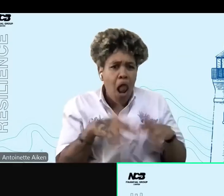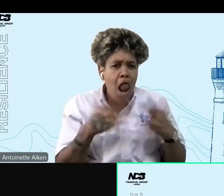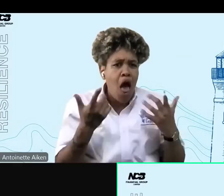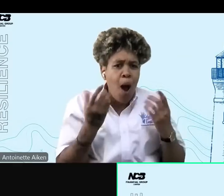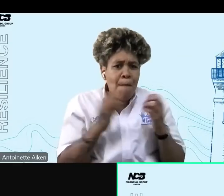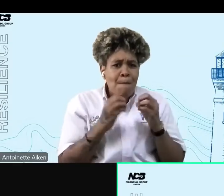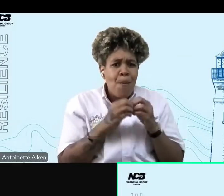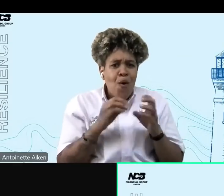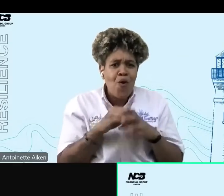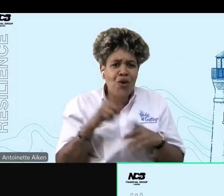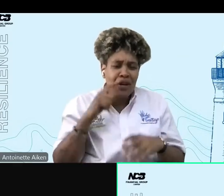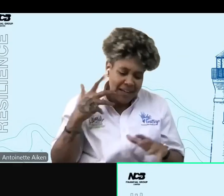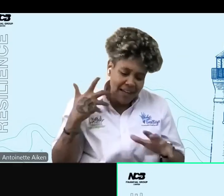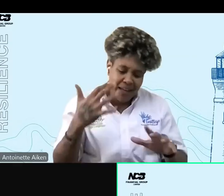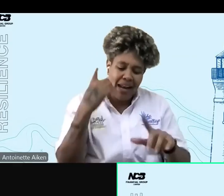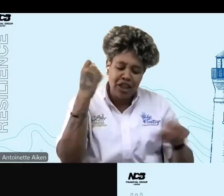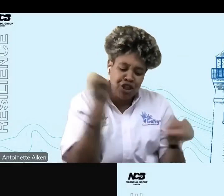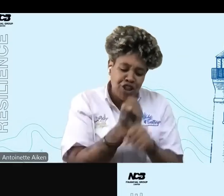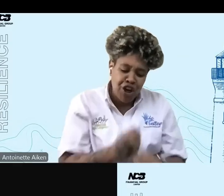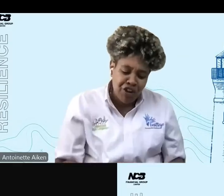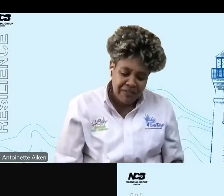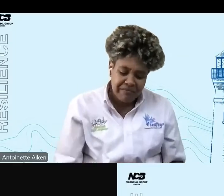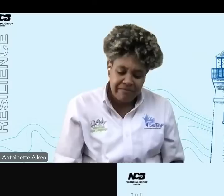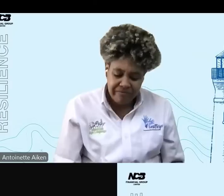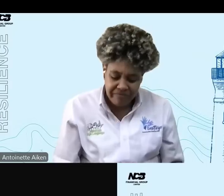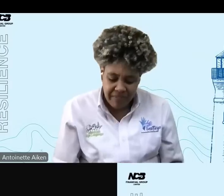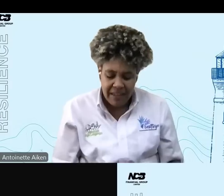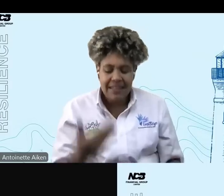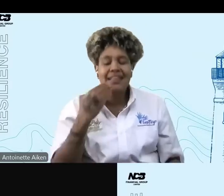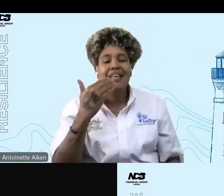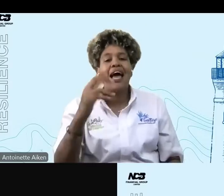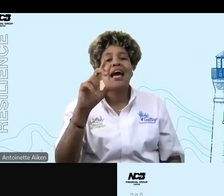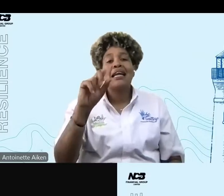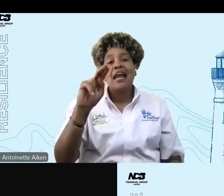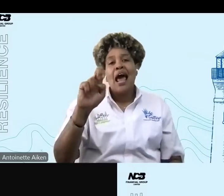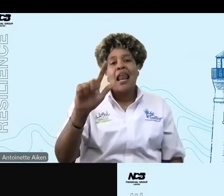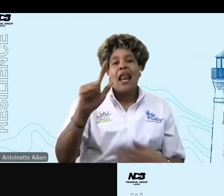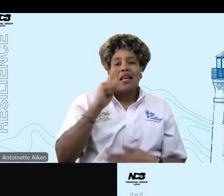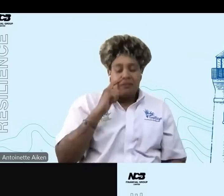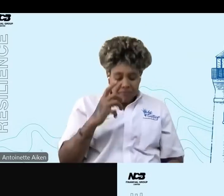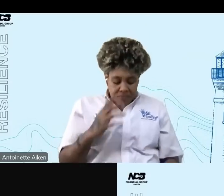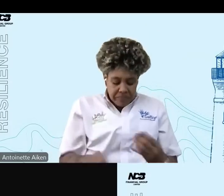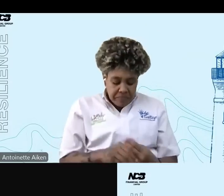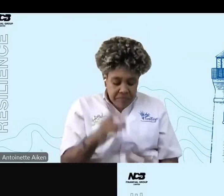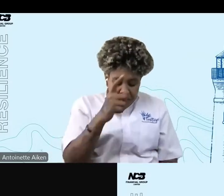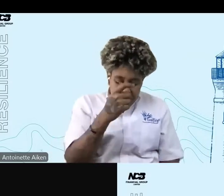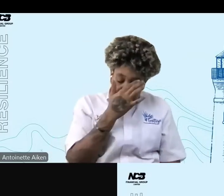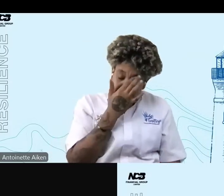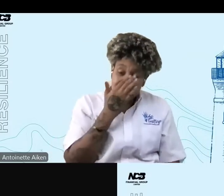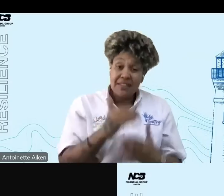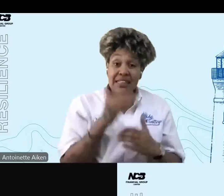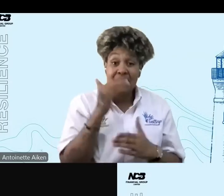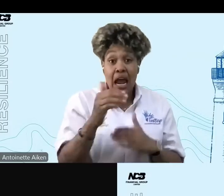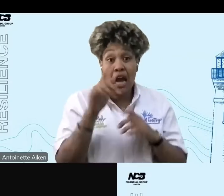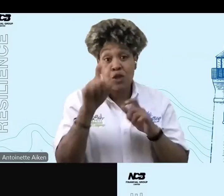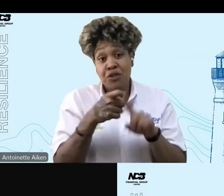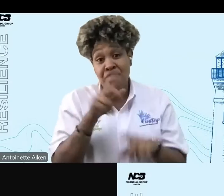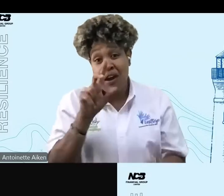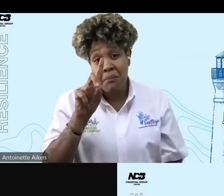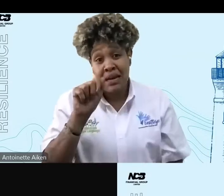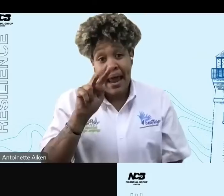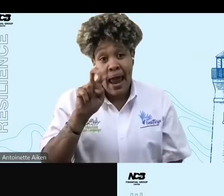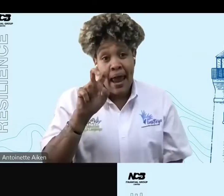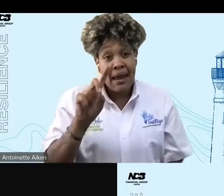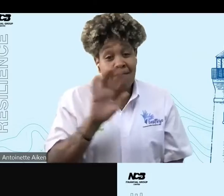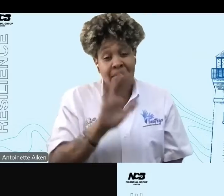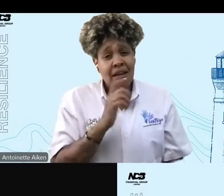over the course of the next year. All right. Thanks, Danielle. And then, next question from David